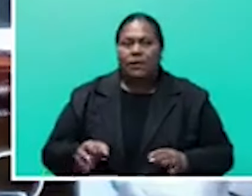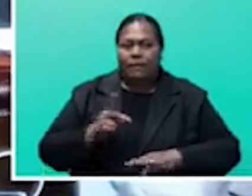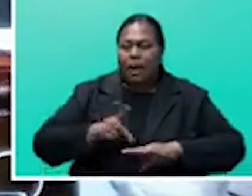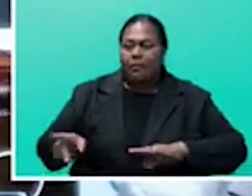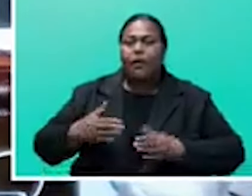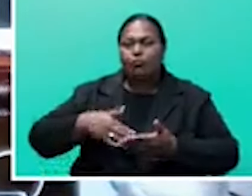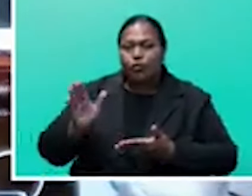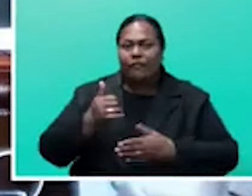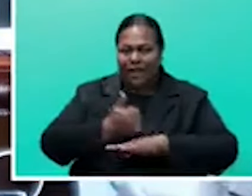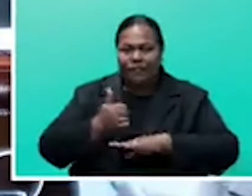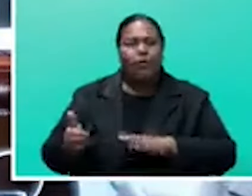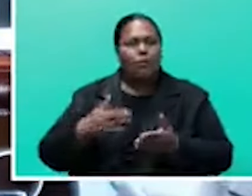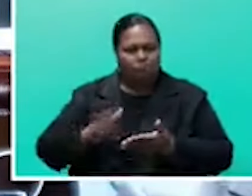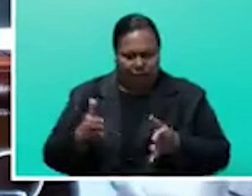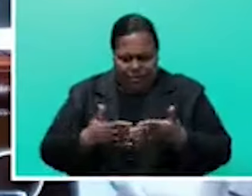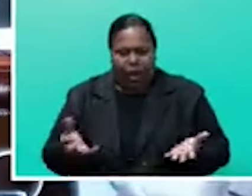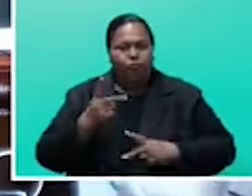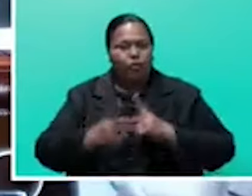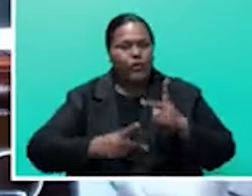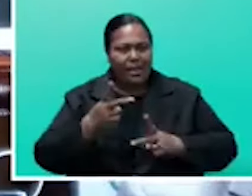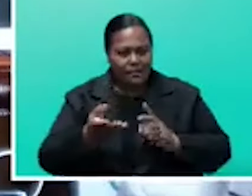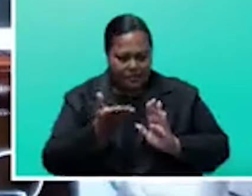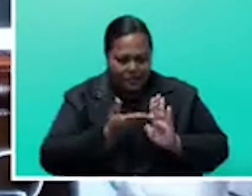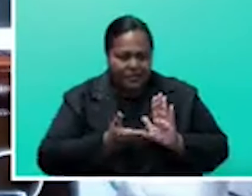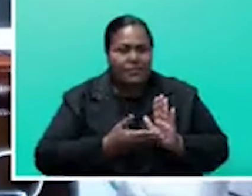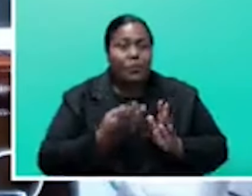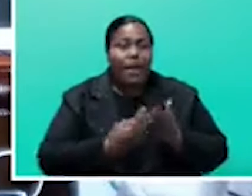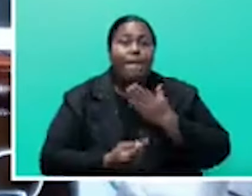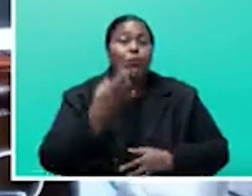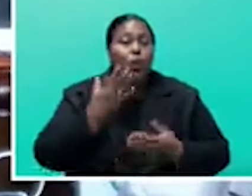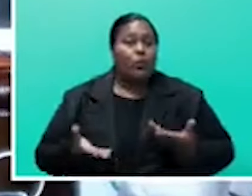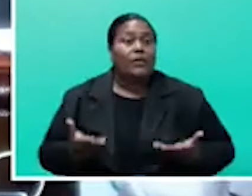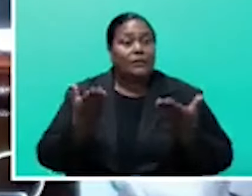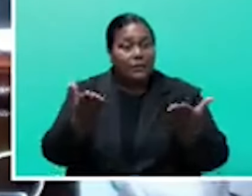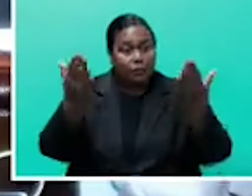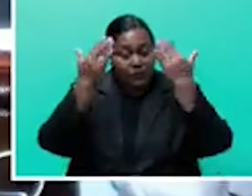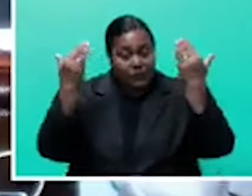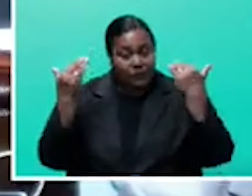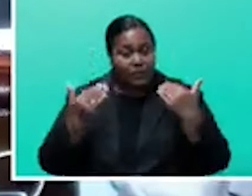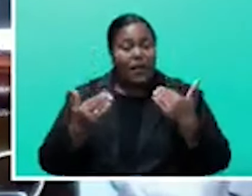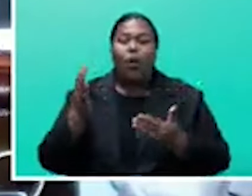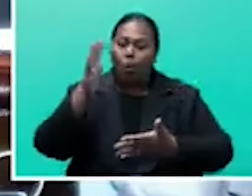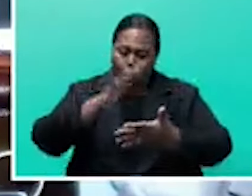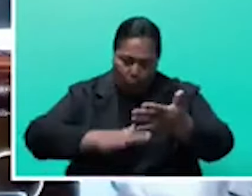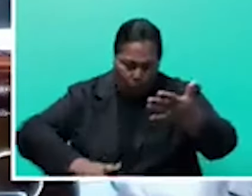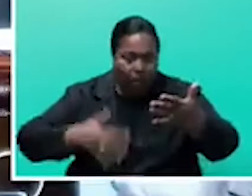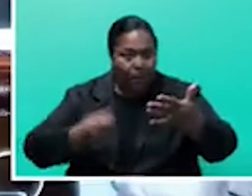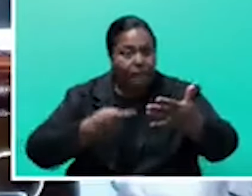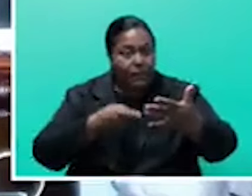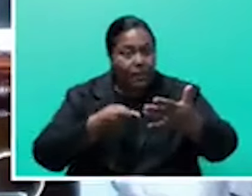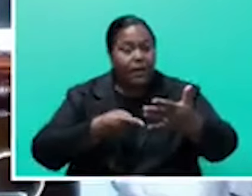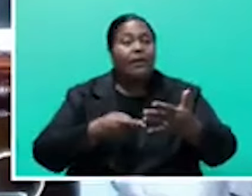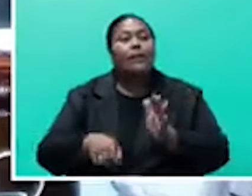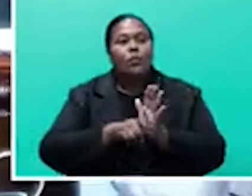the processes are in place. And once you have that, Mr. Speaker, all these things will be in place, and the ratepayers